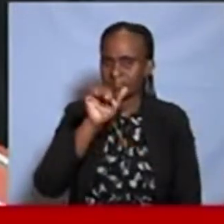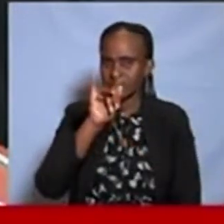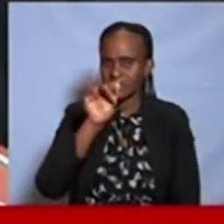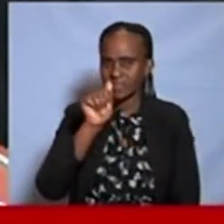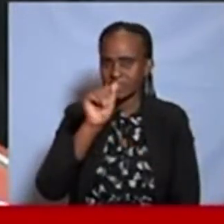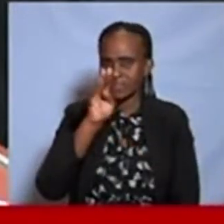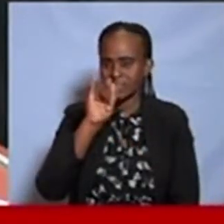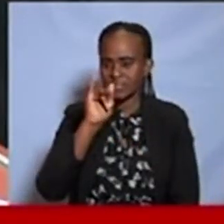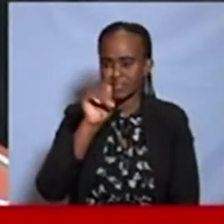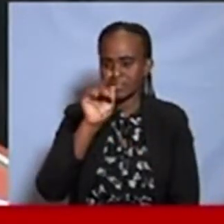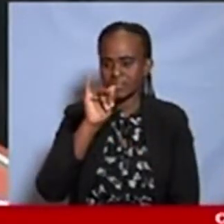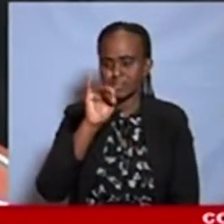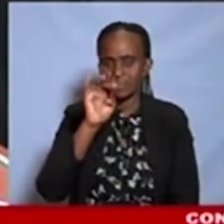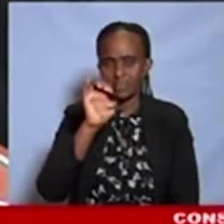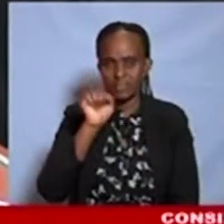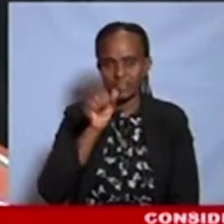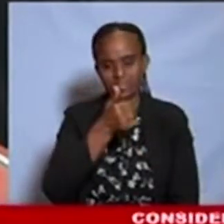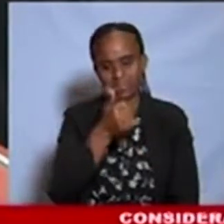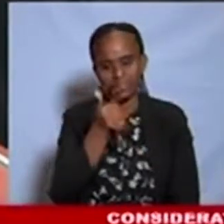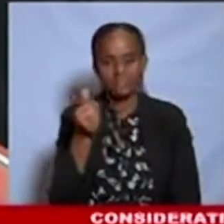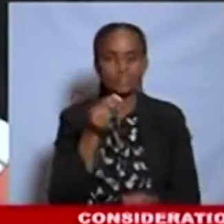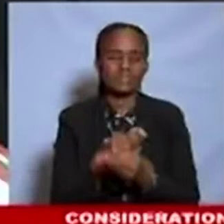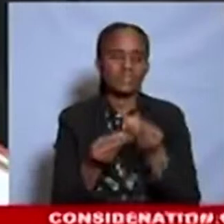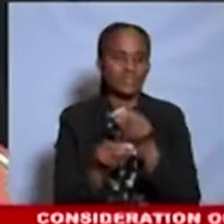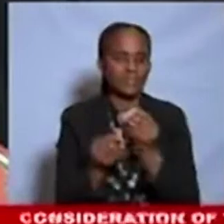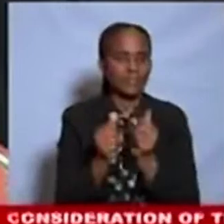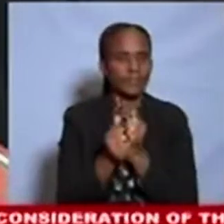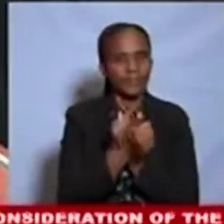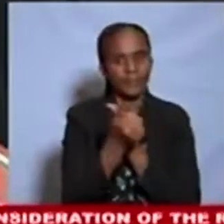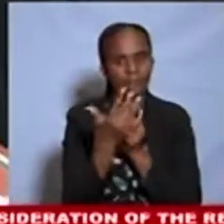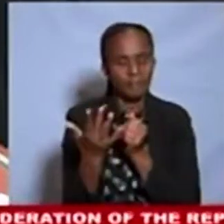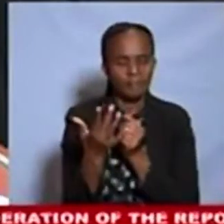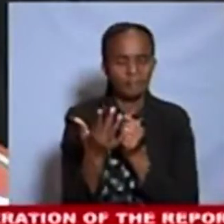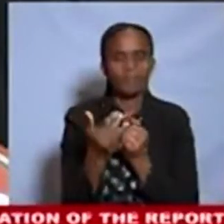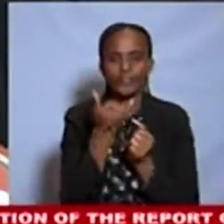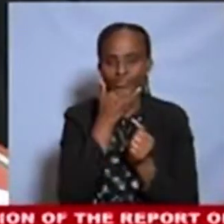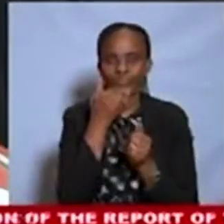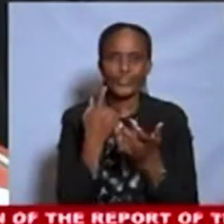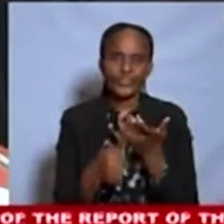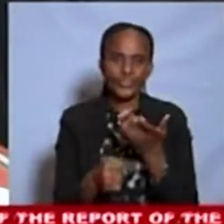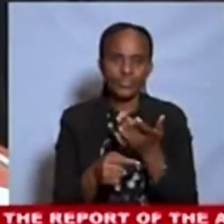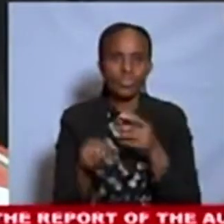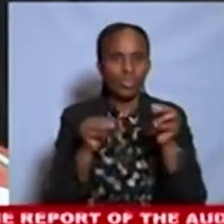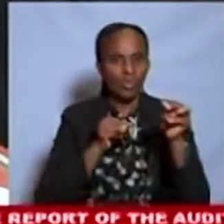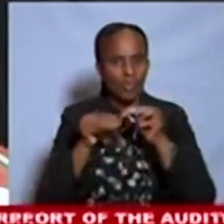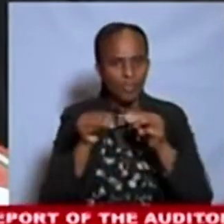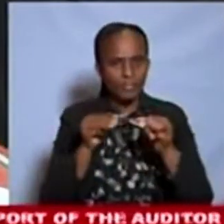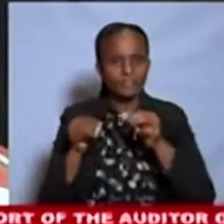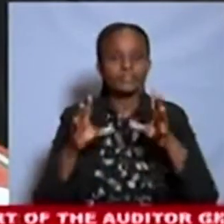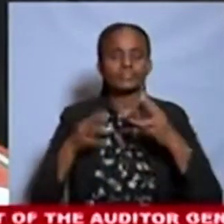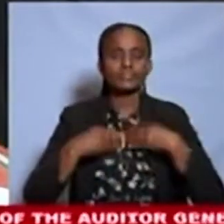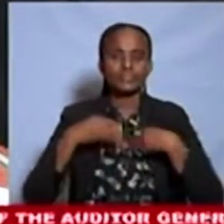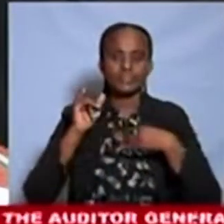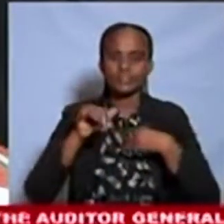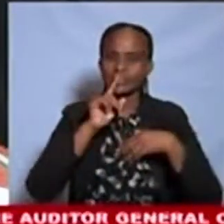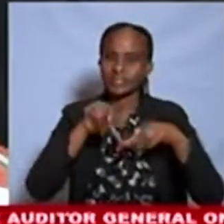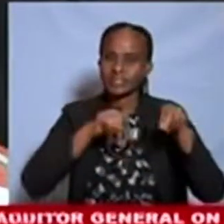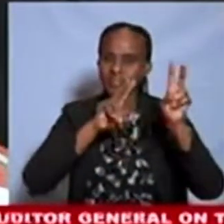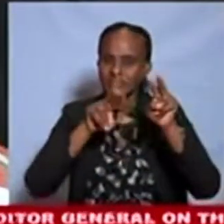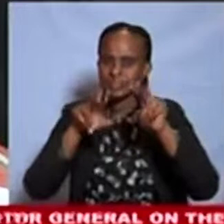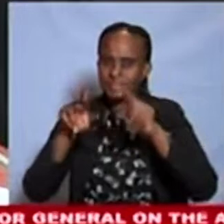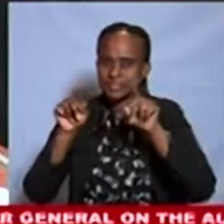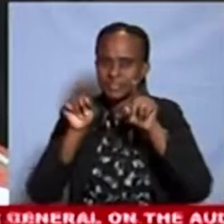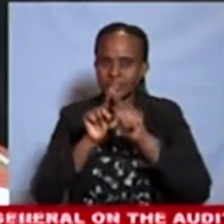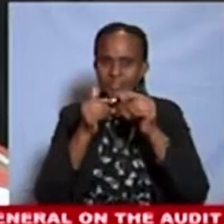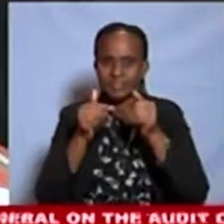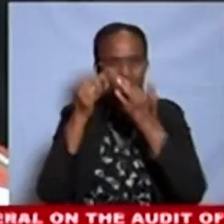Failure to remit statutory and other obligations. Cause of query. Management acknowledges the auditor's observation and